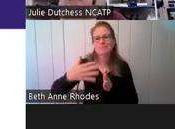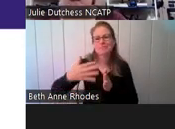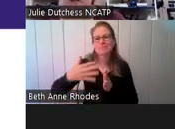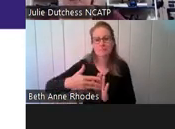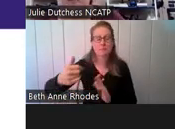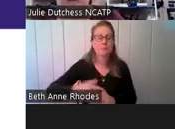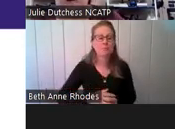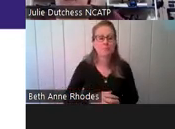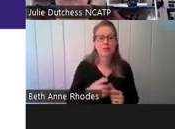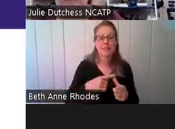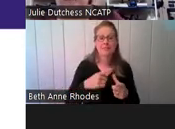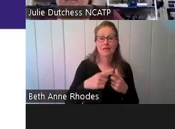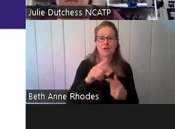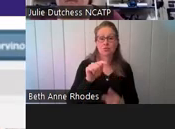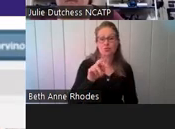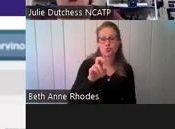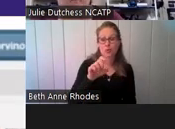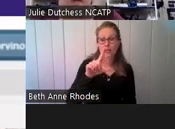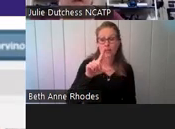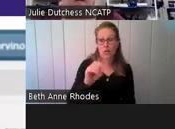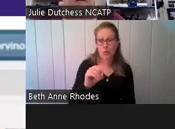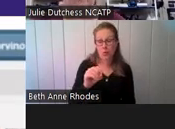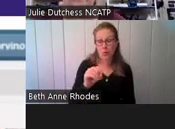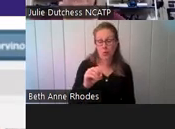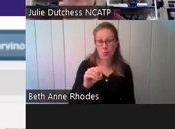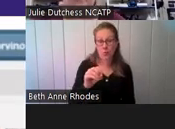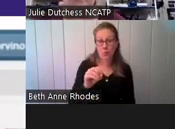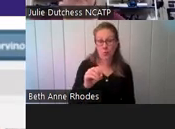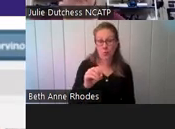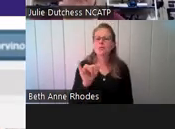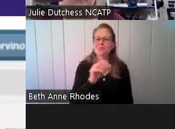And then Trello. Oh, and I think I